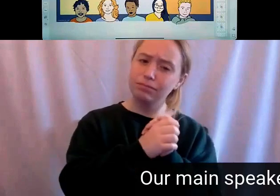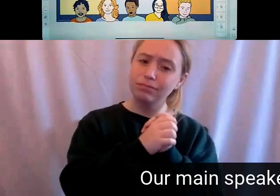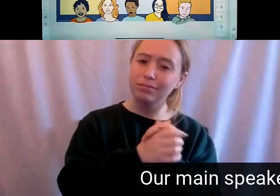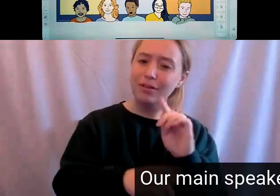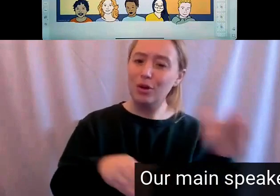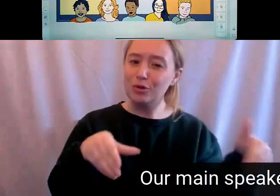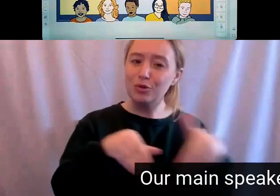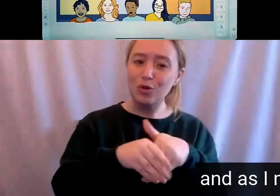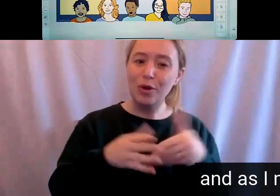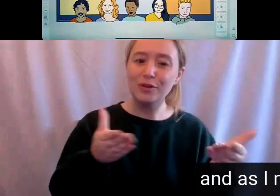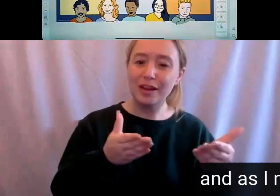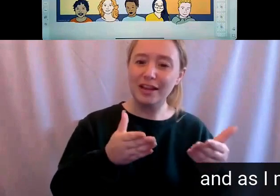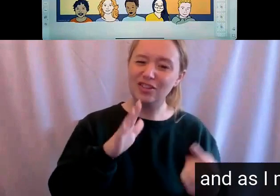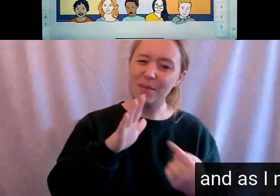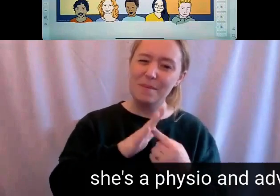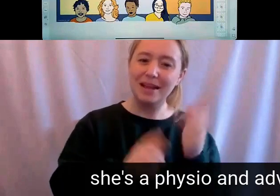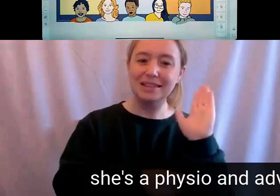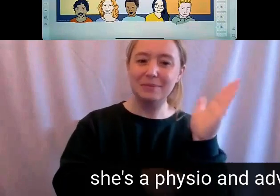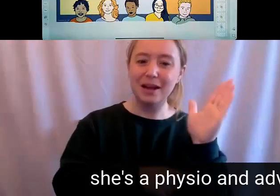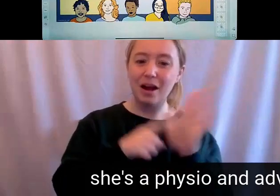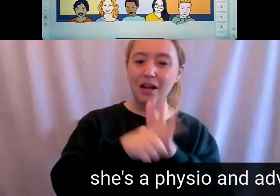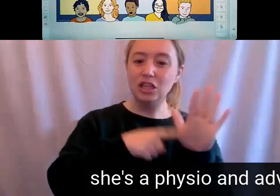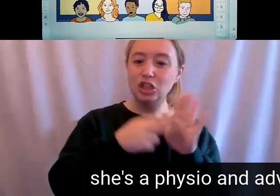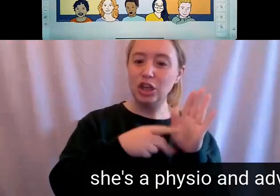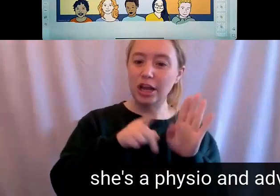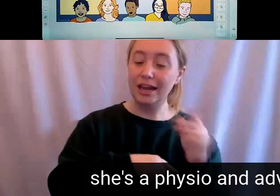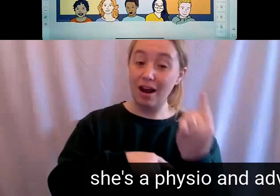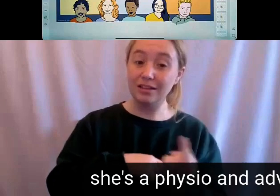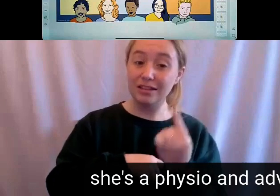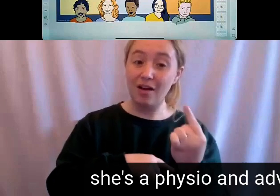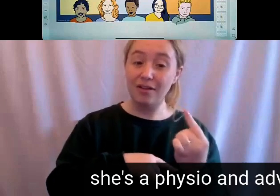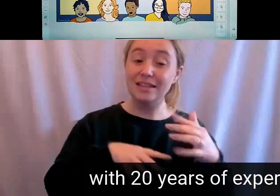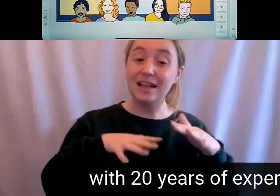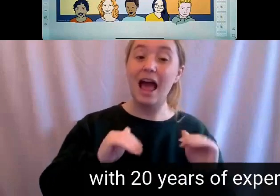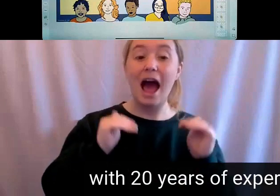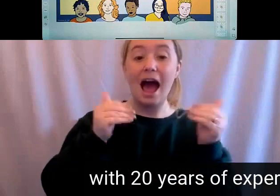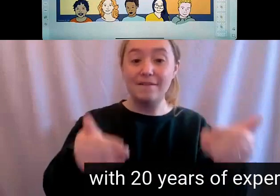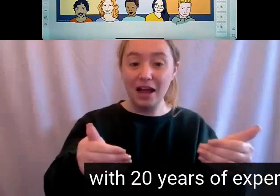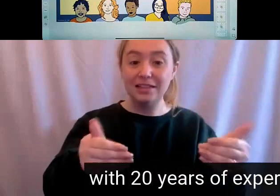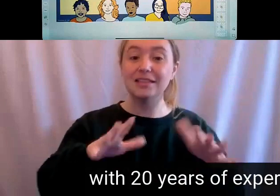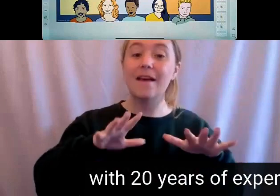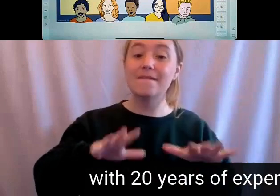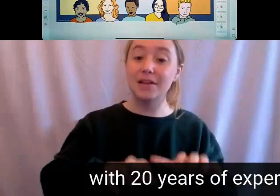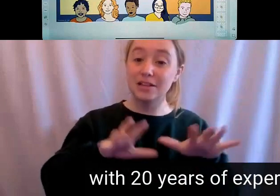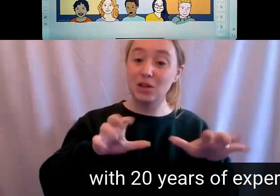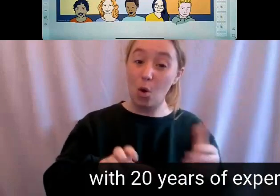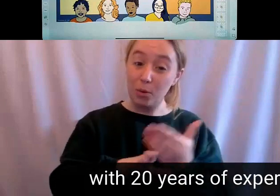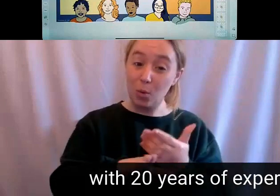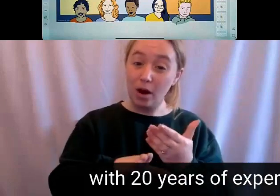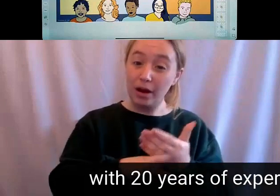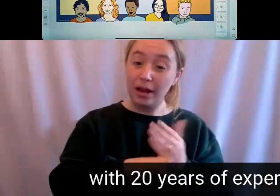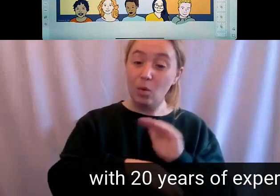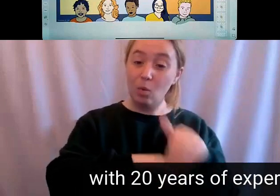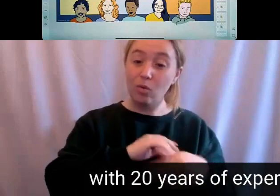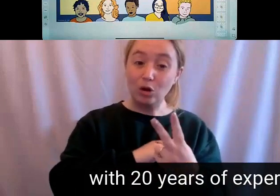Our main speaker is Jenny Munro, and as I mentioned, she's a physio, an advanced physio actually, with 20 years of experience at